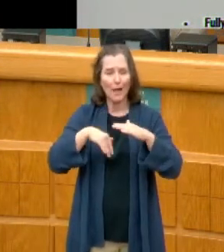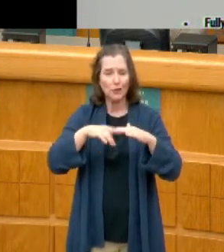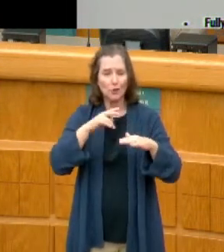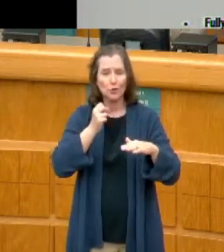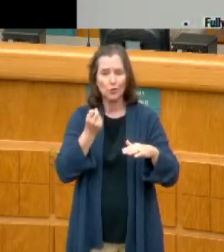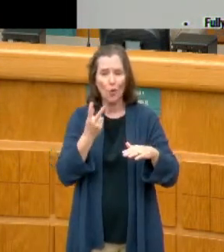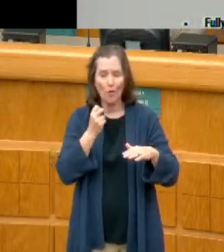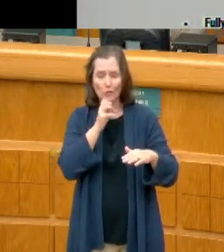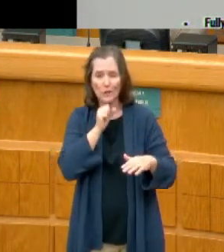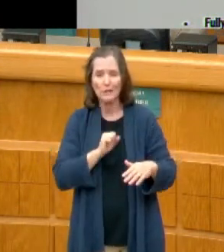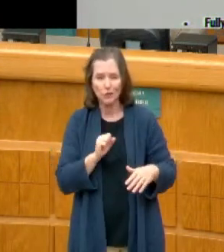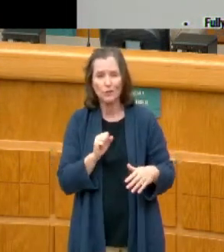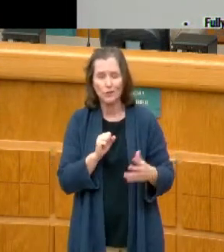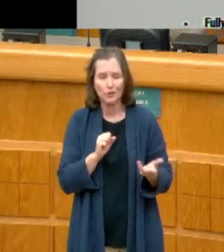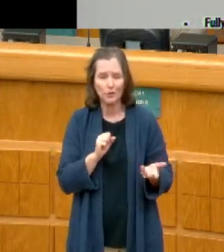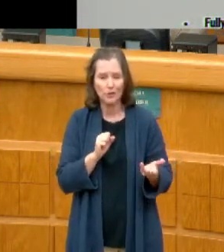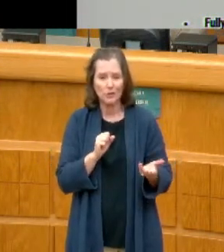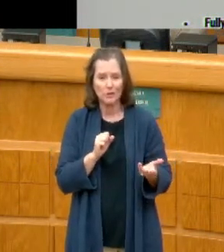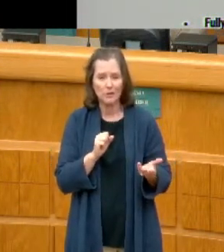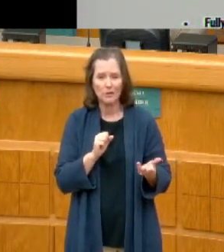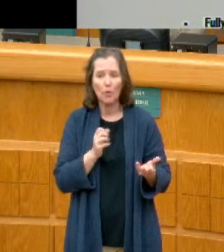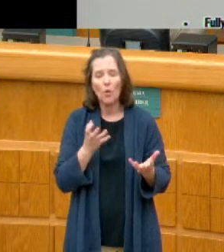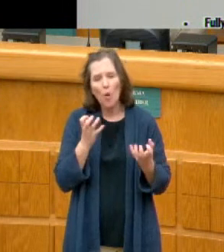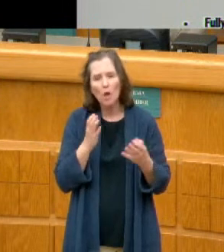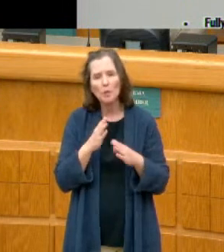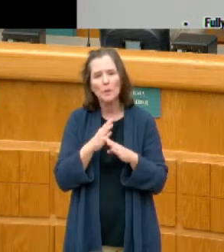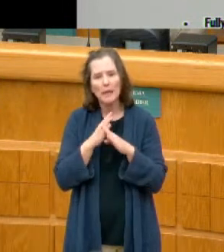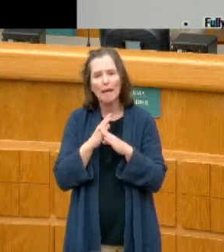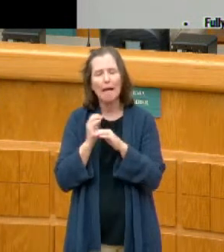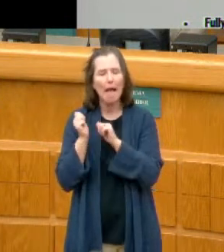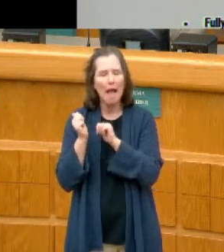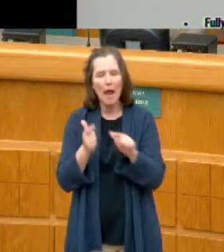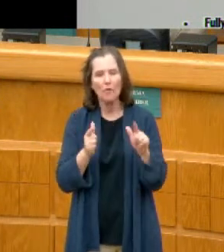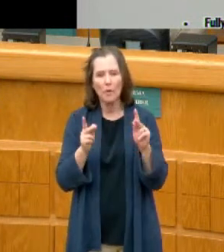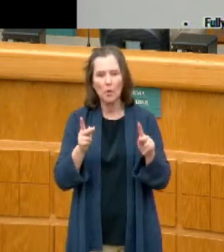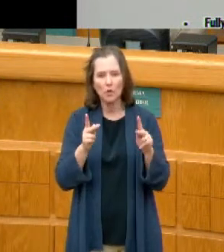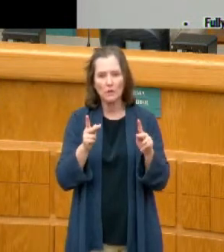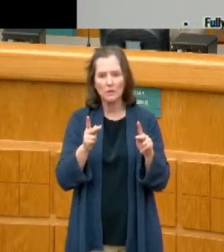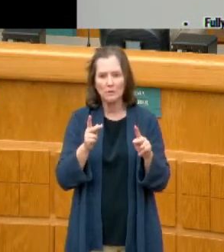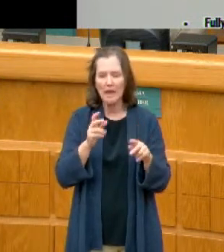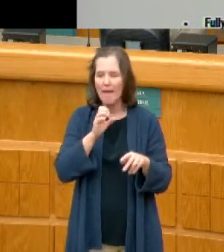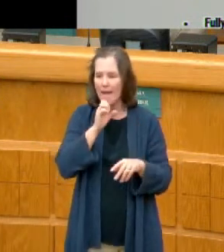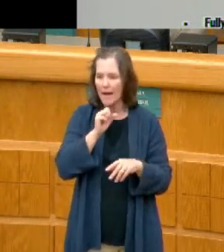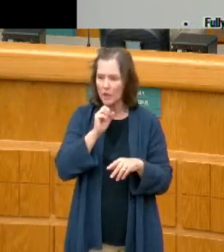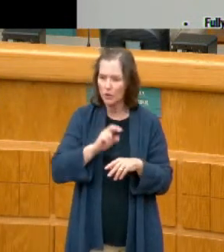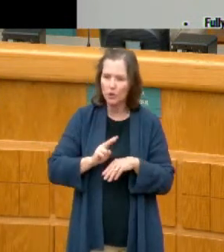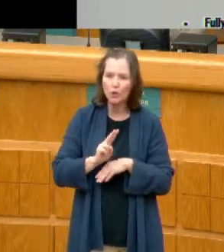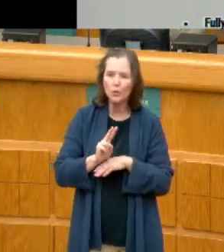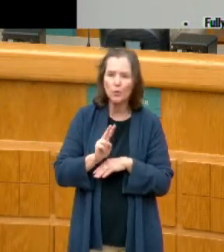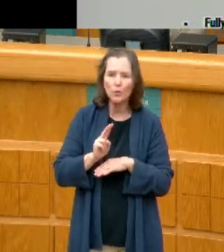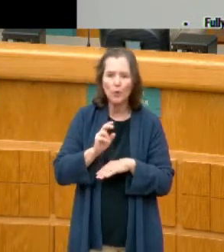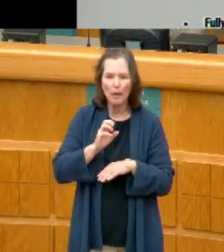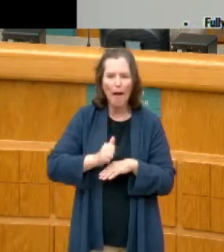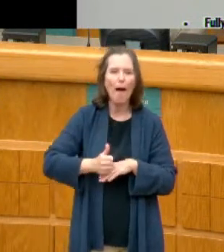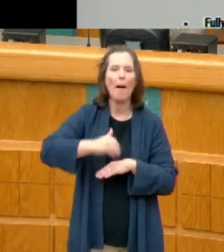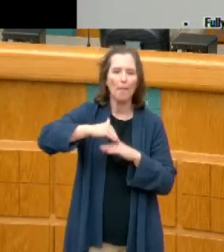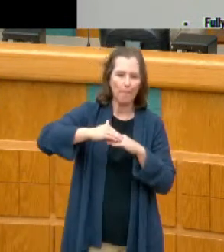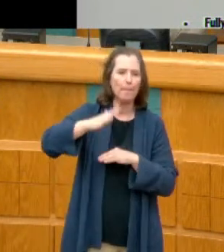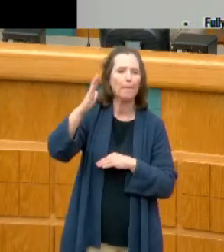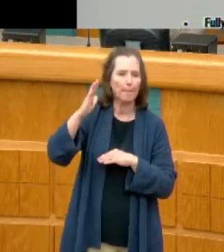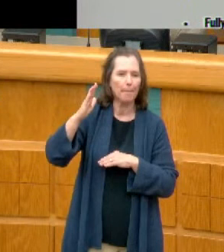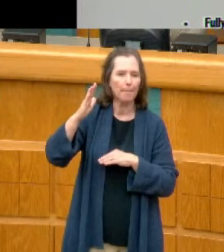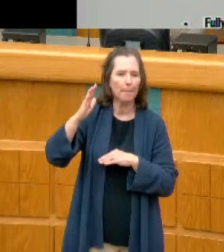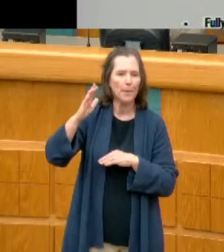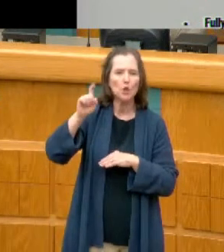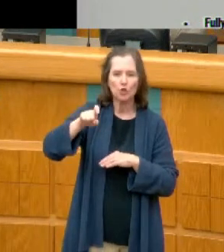them. Everybody 2 years and older, whether you're a student or an administrator or a teacher, should be wearing